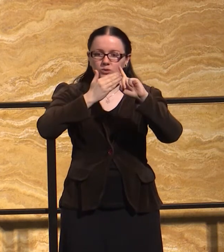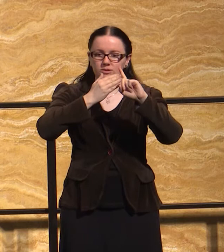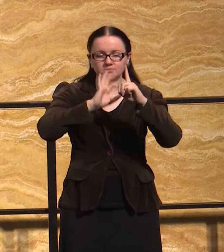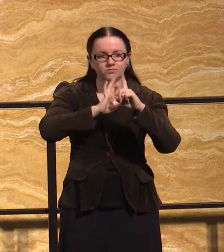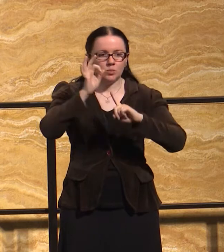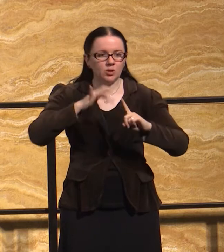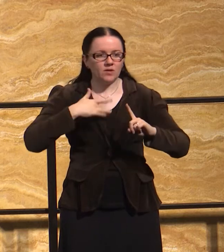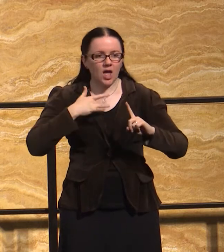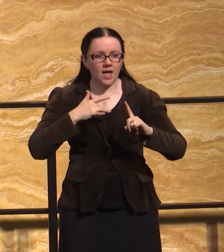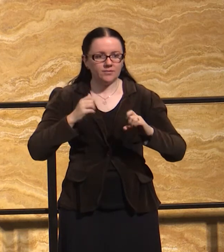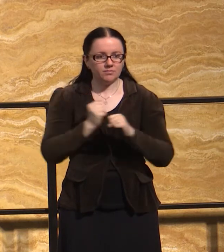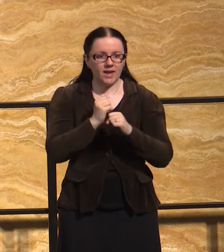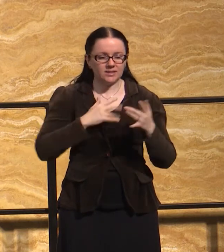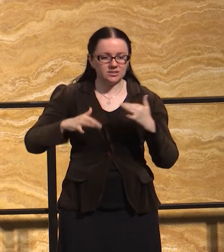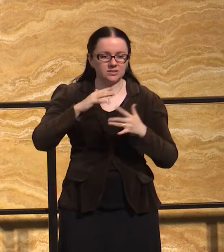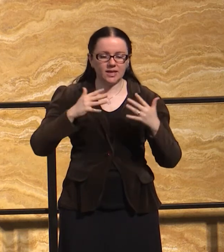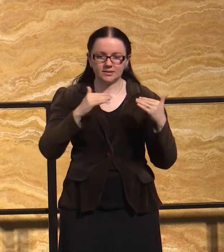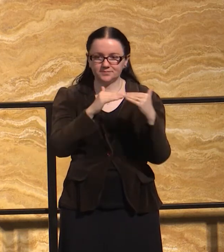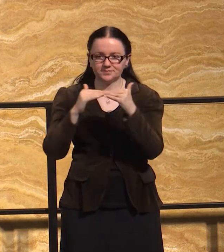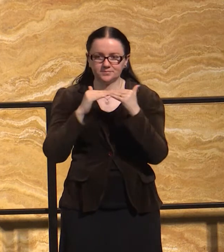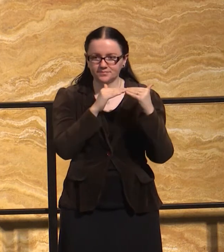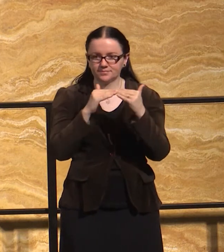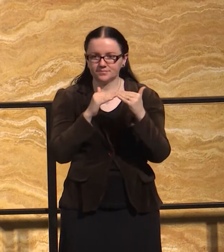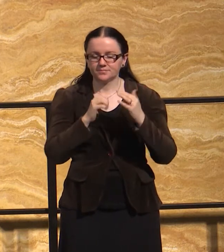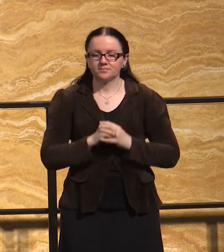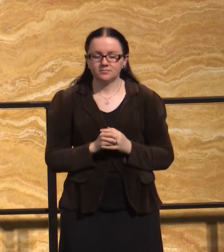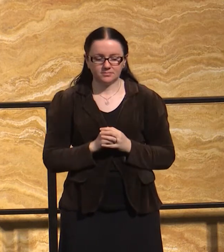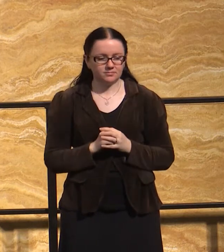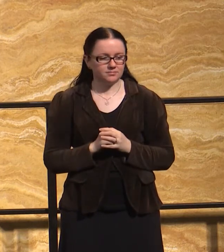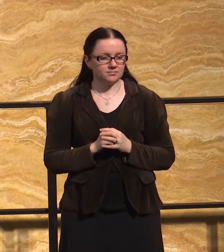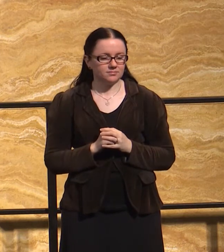a just society, and to achieve our global goals.